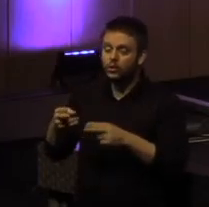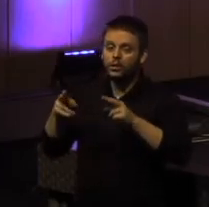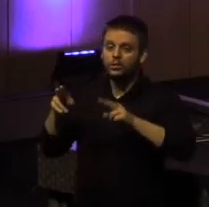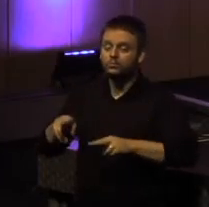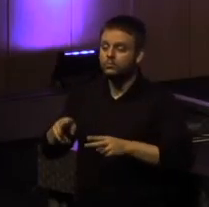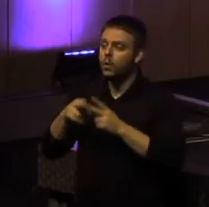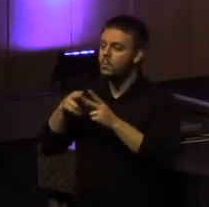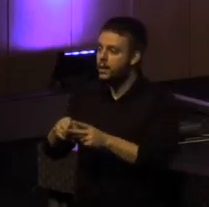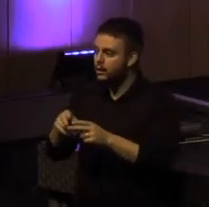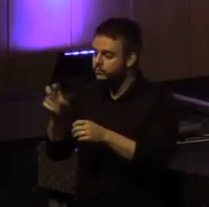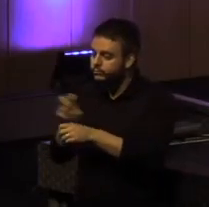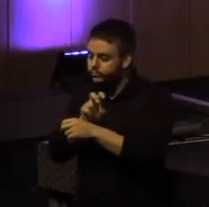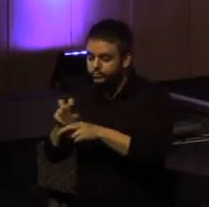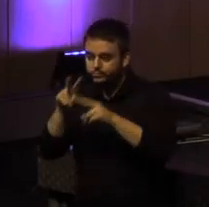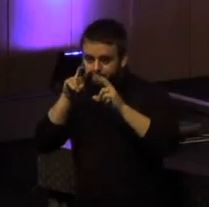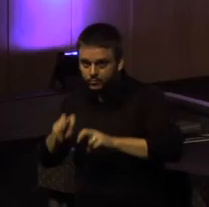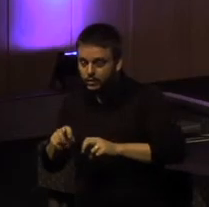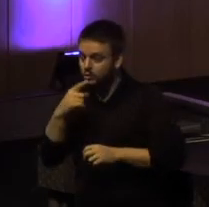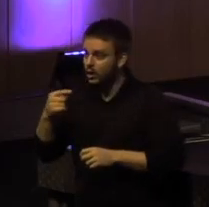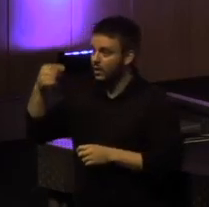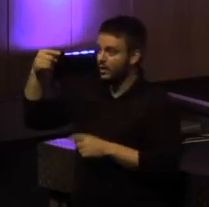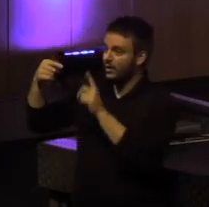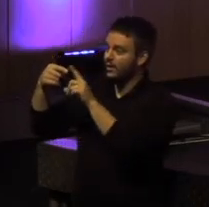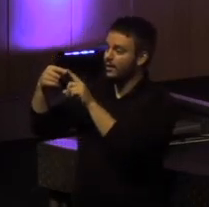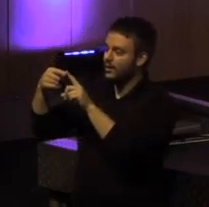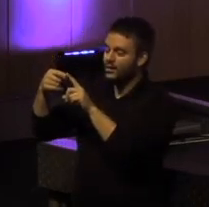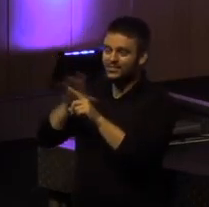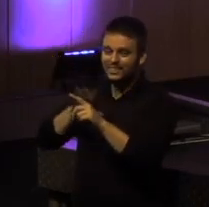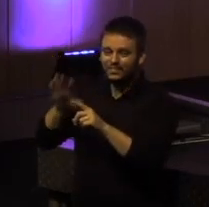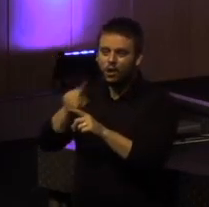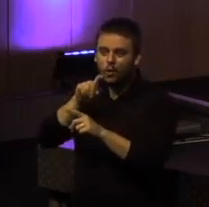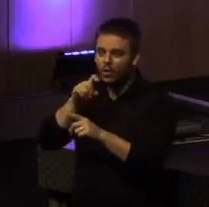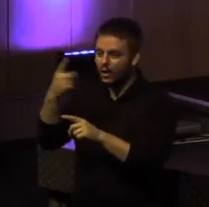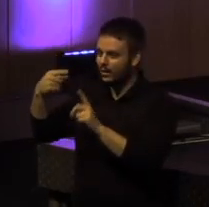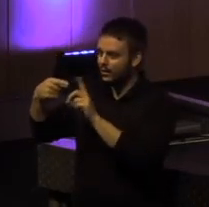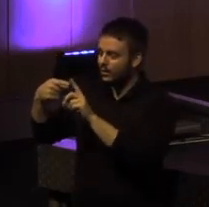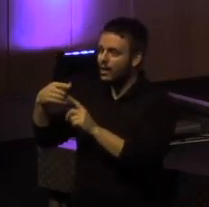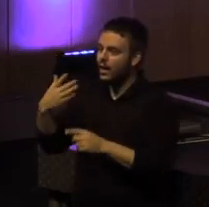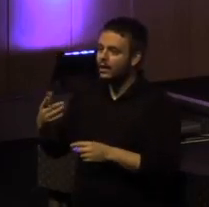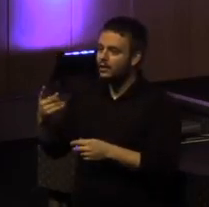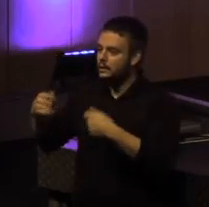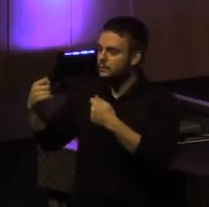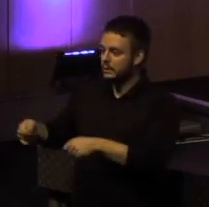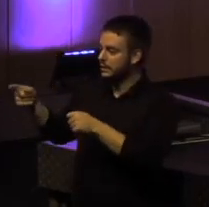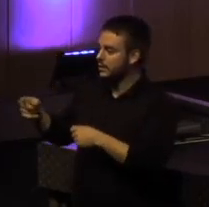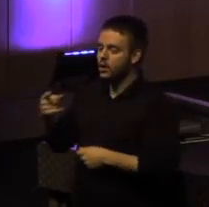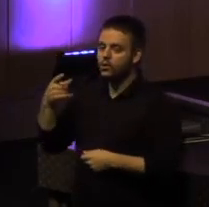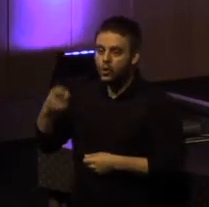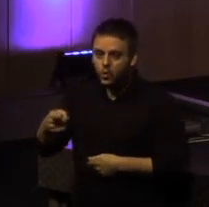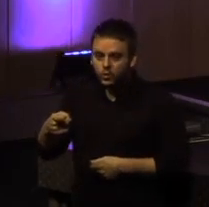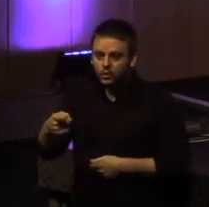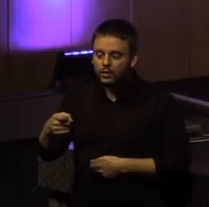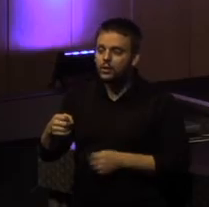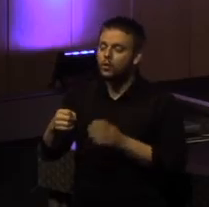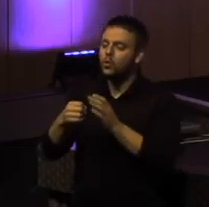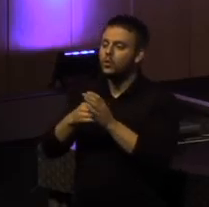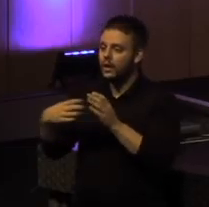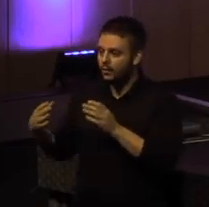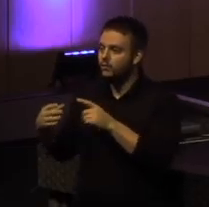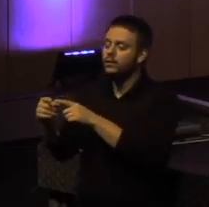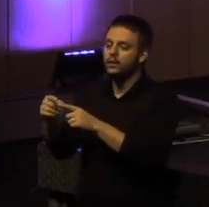Ironically, when we get to the scene, Ferguson police are there. Ferguson police are the police who killed Mike Brown last